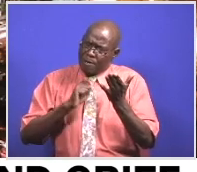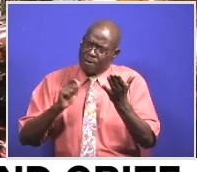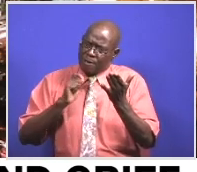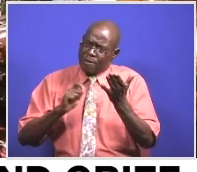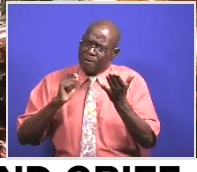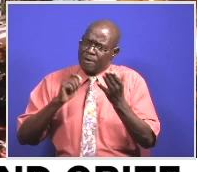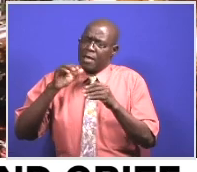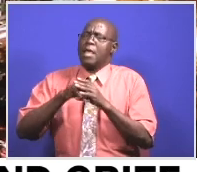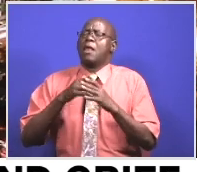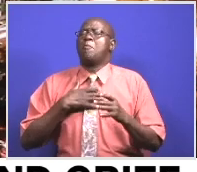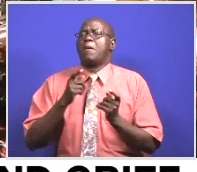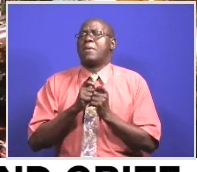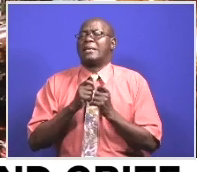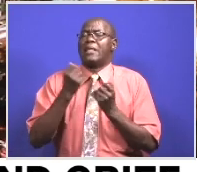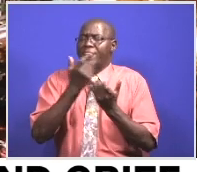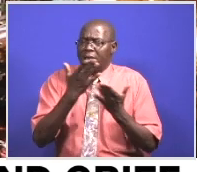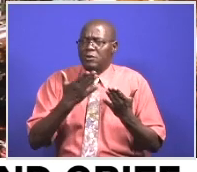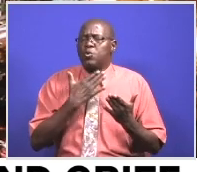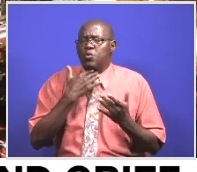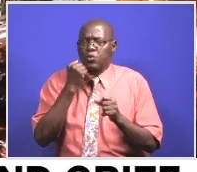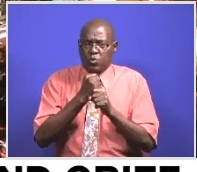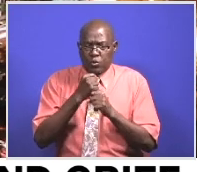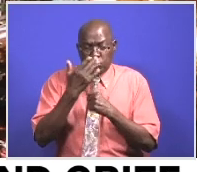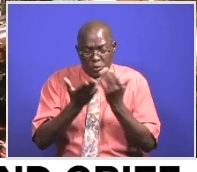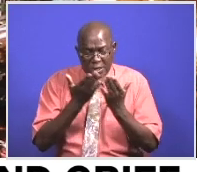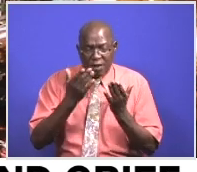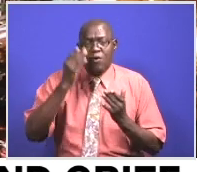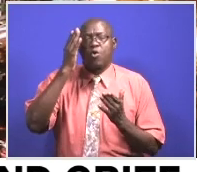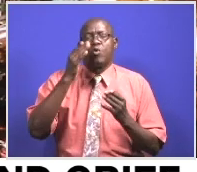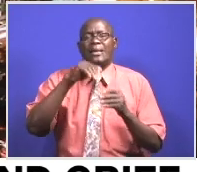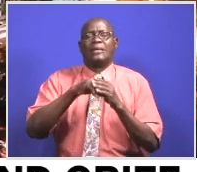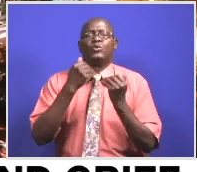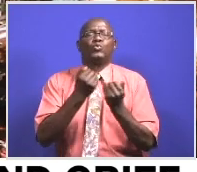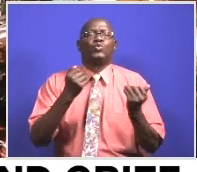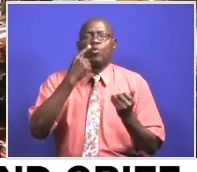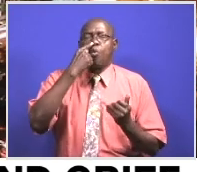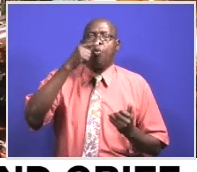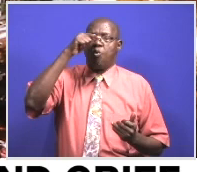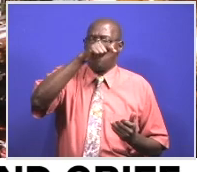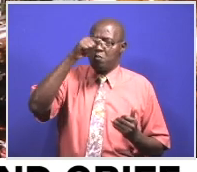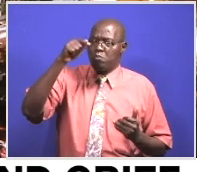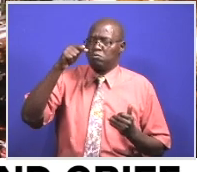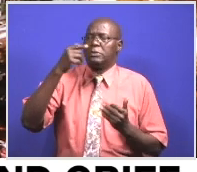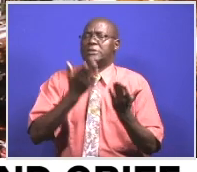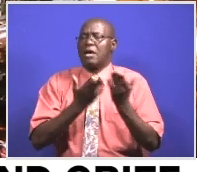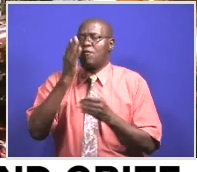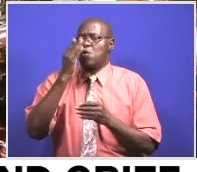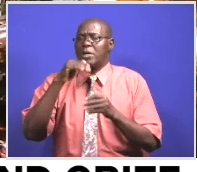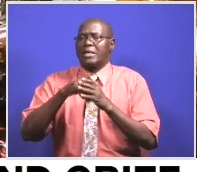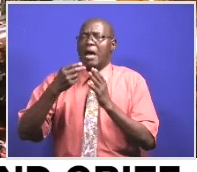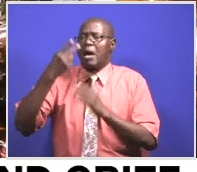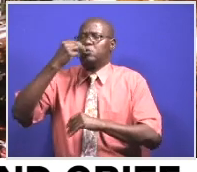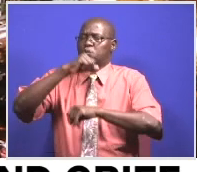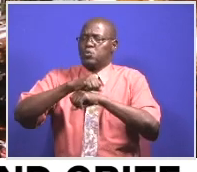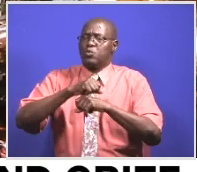The things I wanted to do to serve God in children's home, to serve God in high school, it was